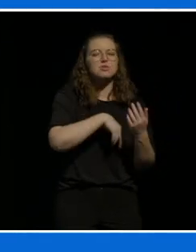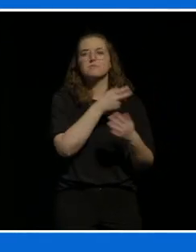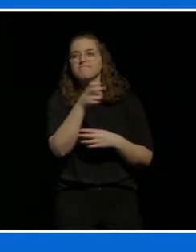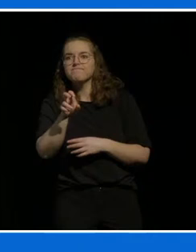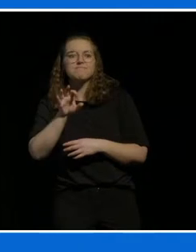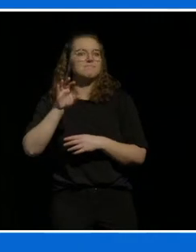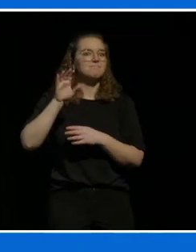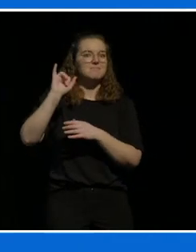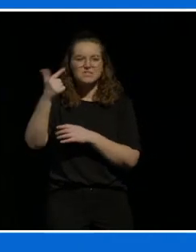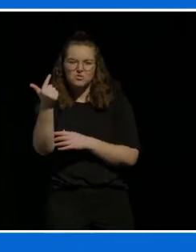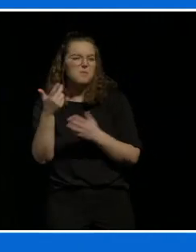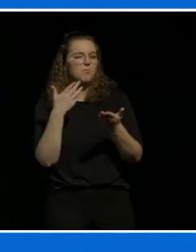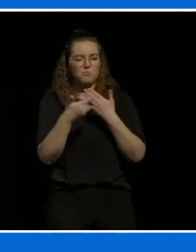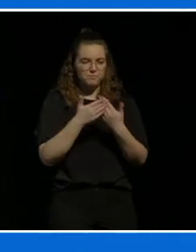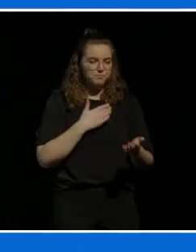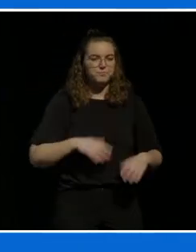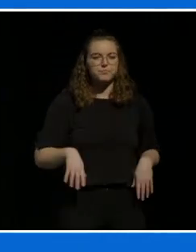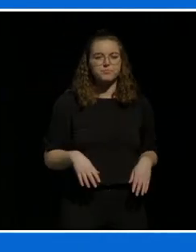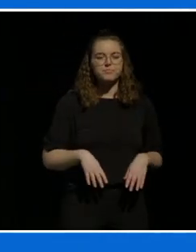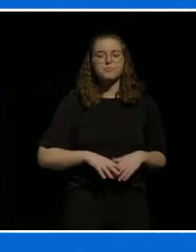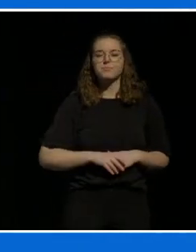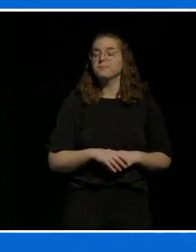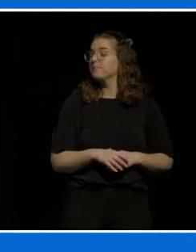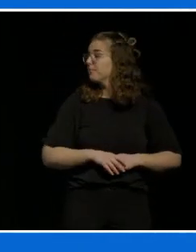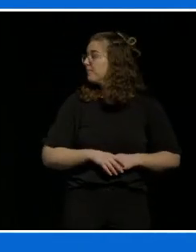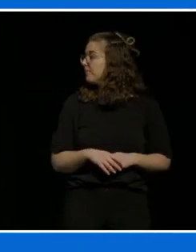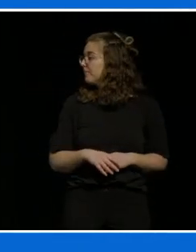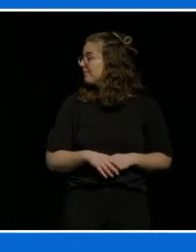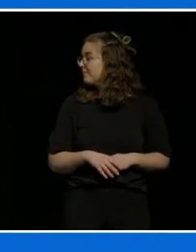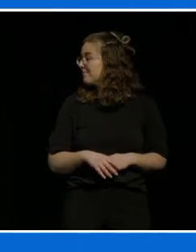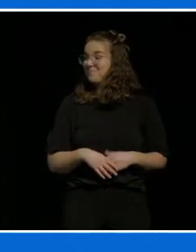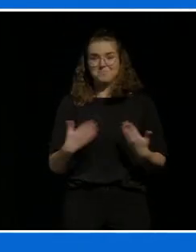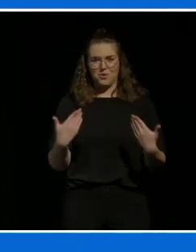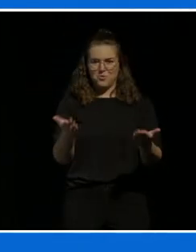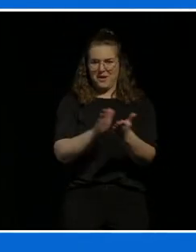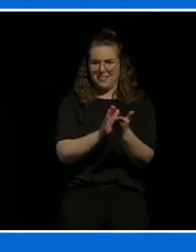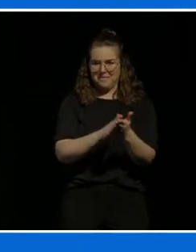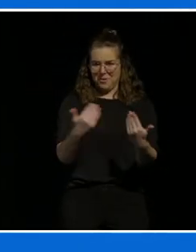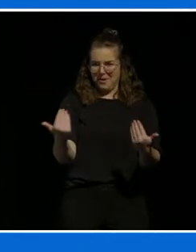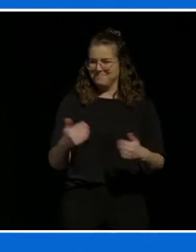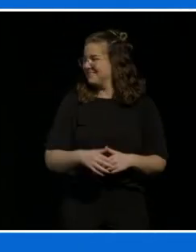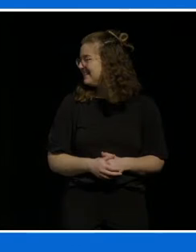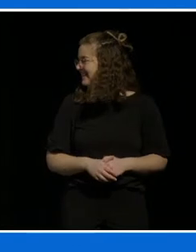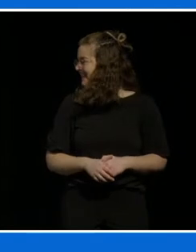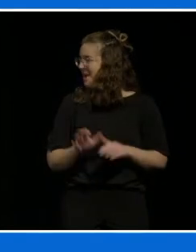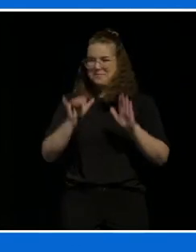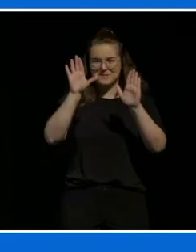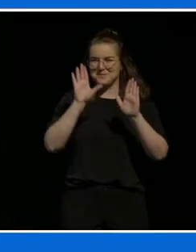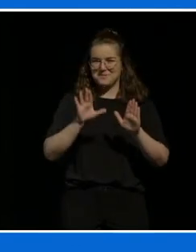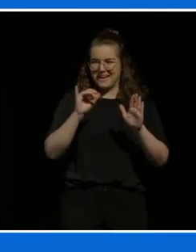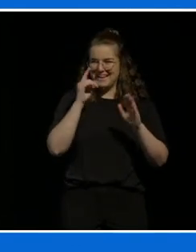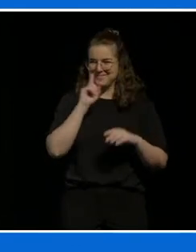different ways to approach different audiences. And go ahead. You can clap. That was a great answer.